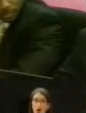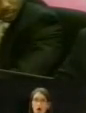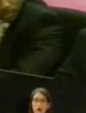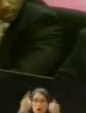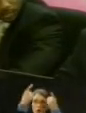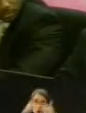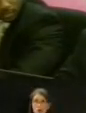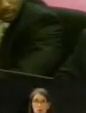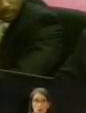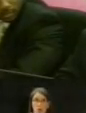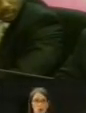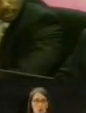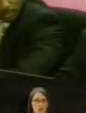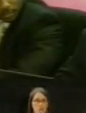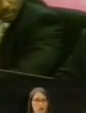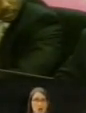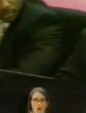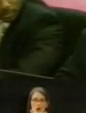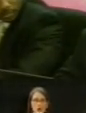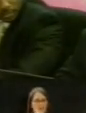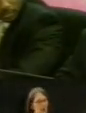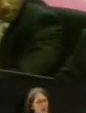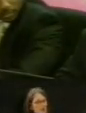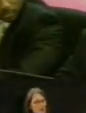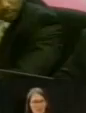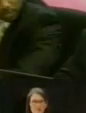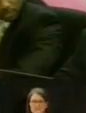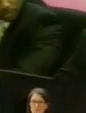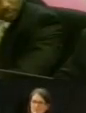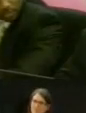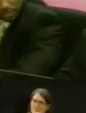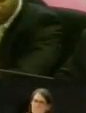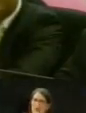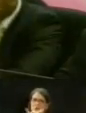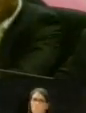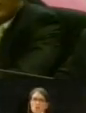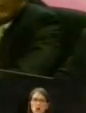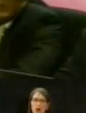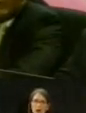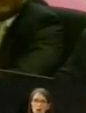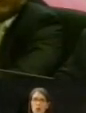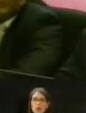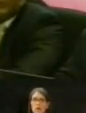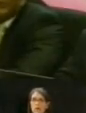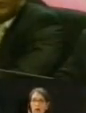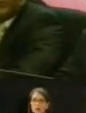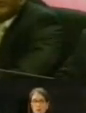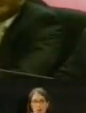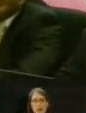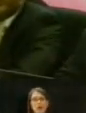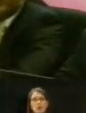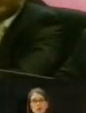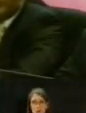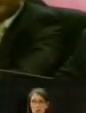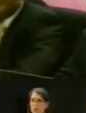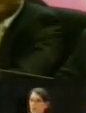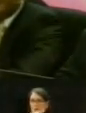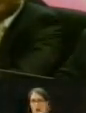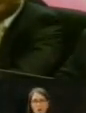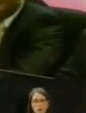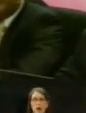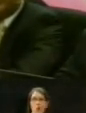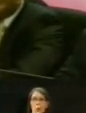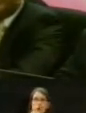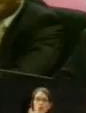did anything wrong in your district or anywhere else, but we get it resolved. And it isn't about who won and who lost, because the public lost.